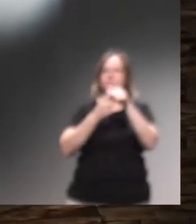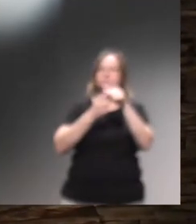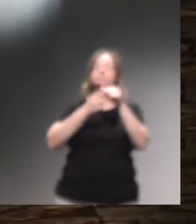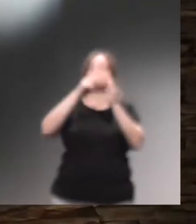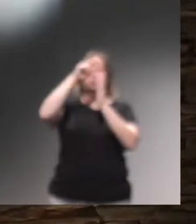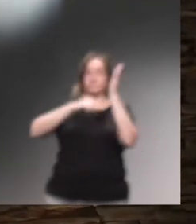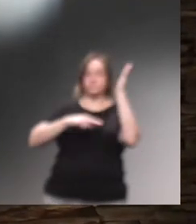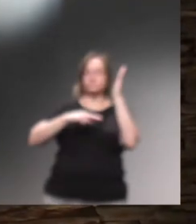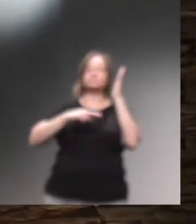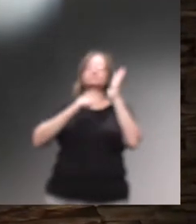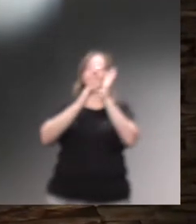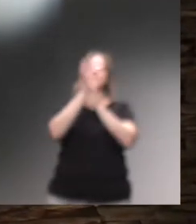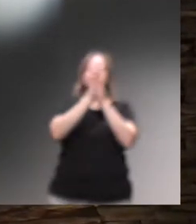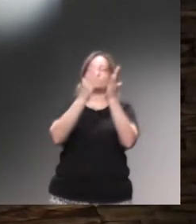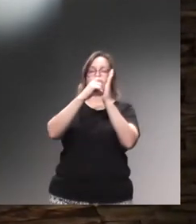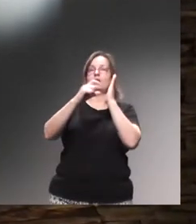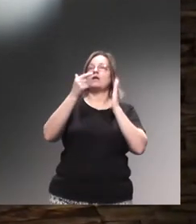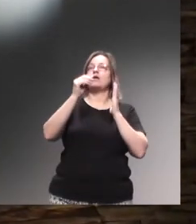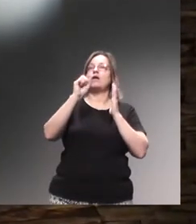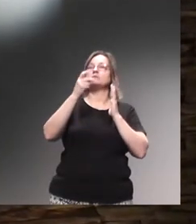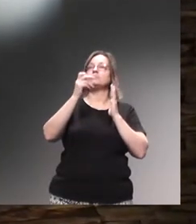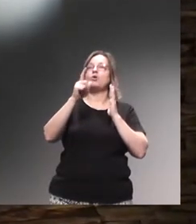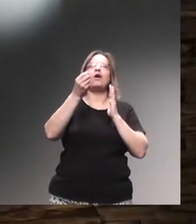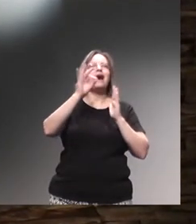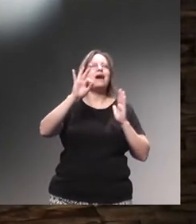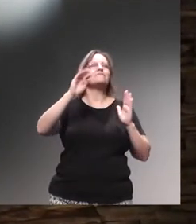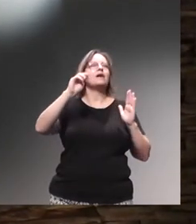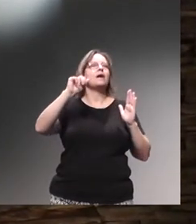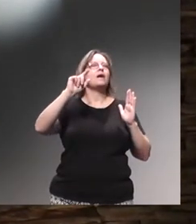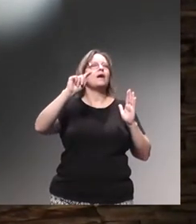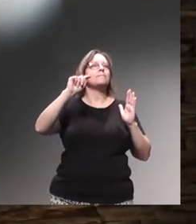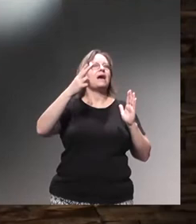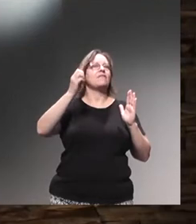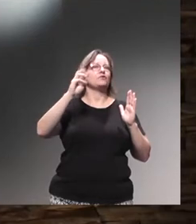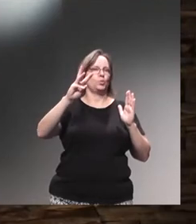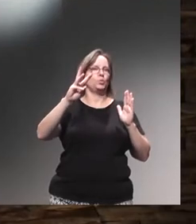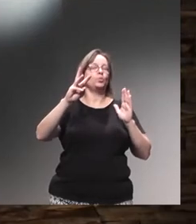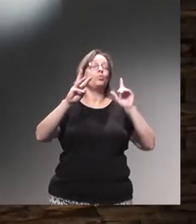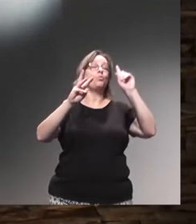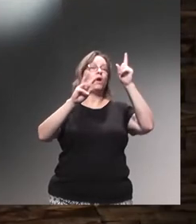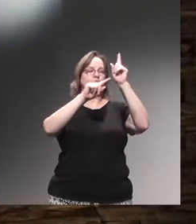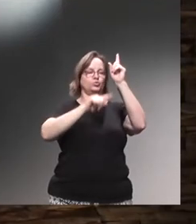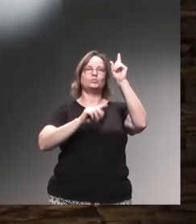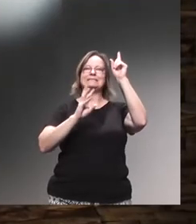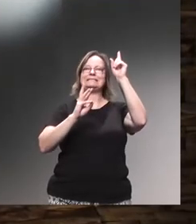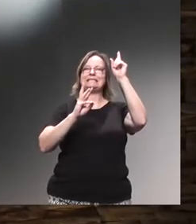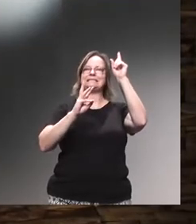of Matthew, the 5th chapter, verses 1-6.